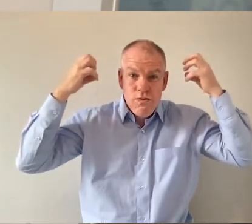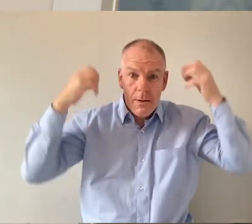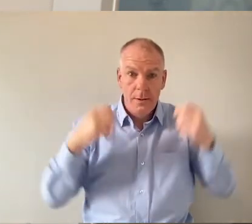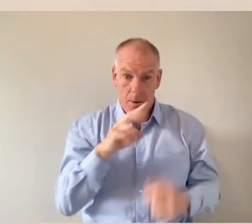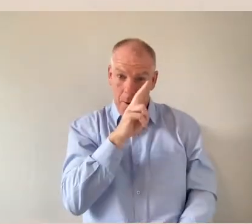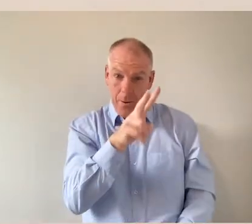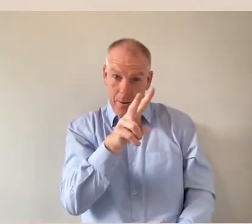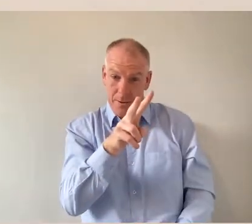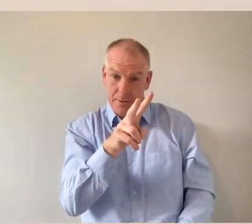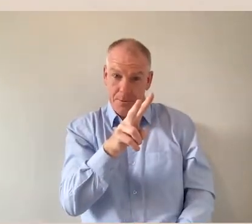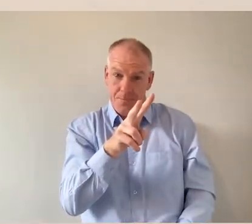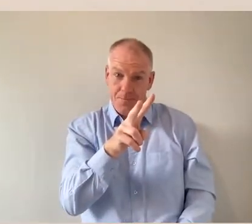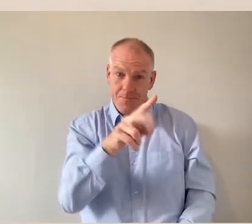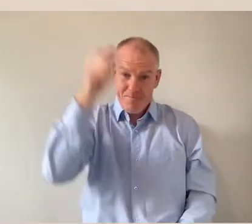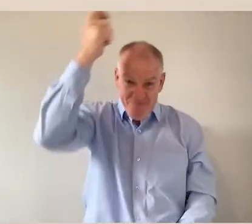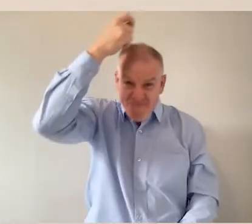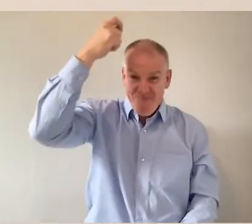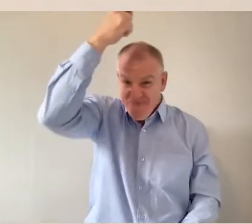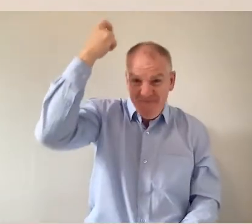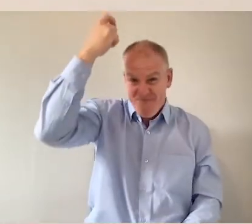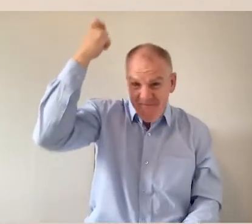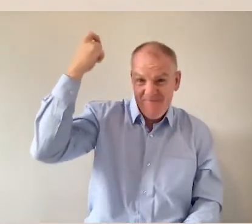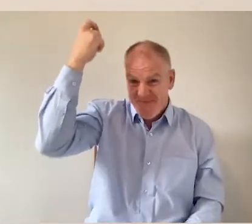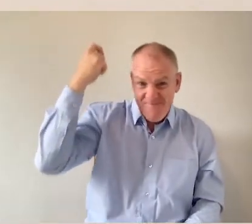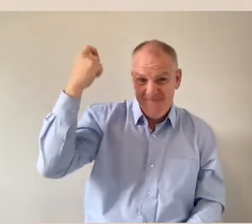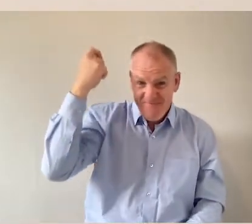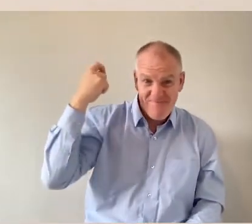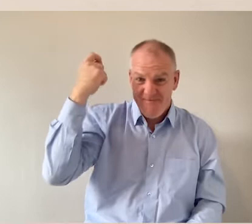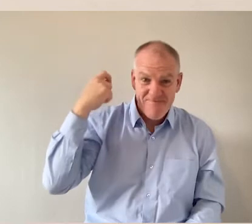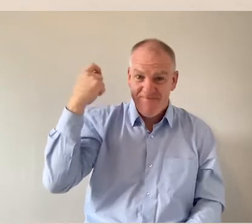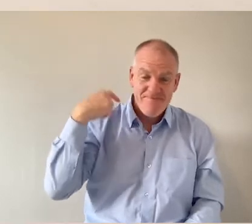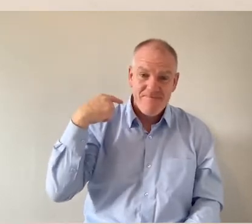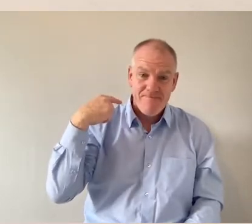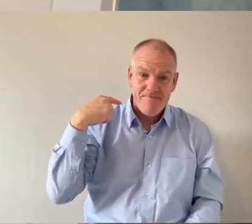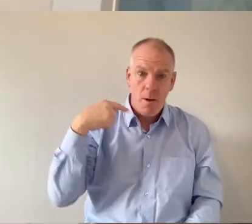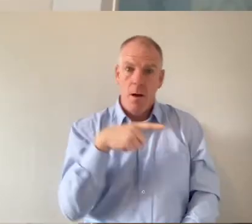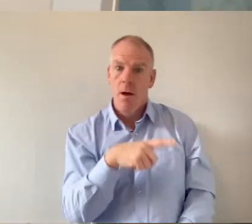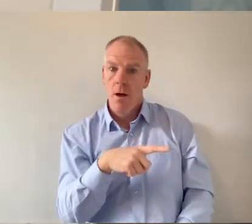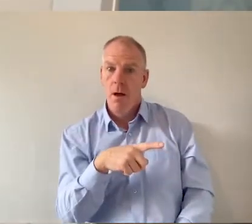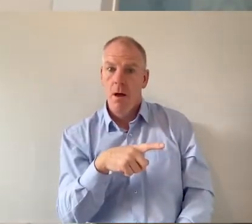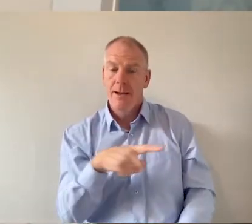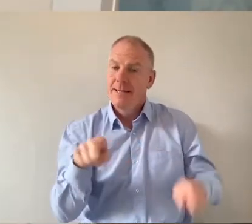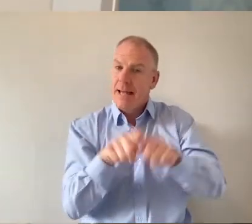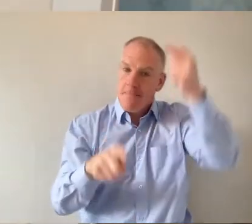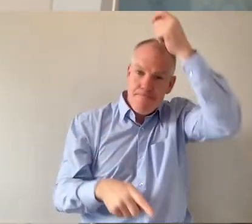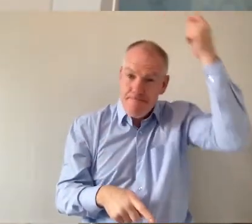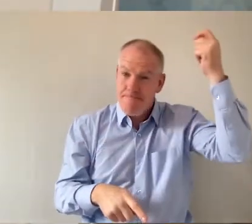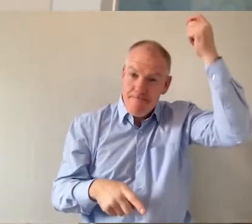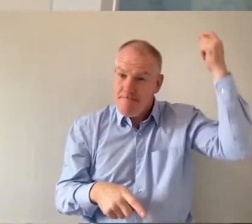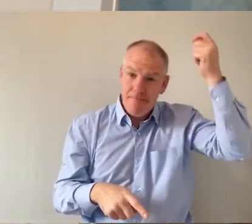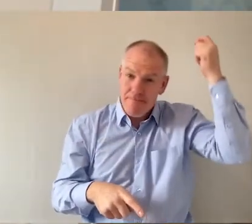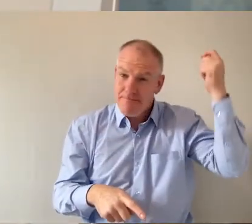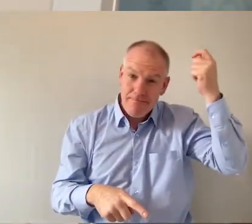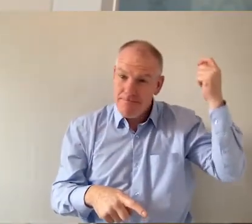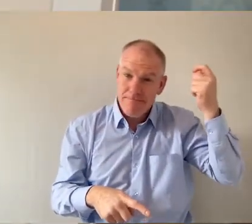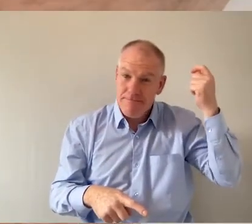head like this. So curly, curly, curly, curly, curly, curly, curly, curly. And then over the other side as well, it'll